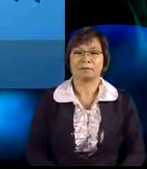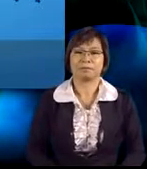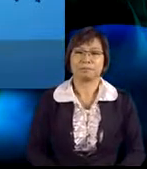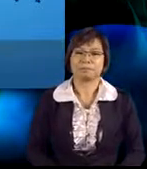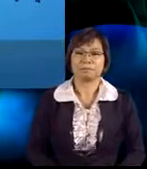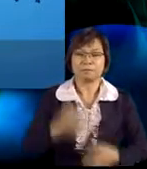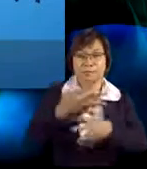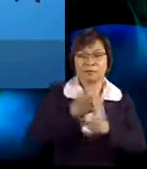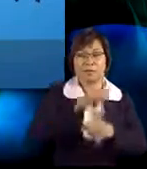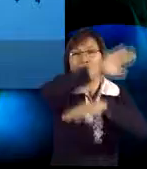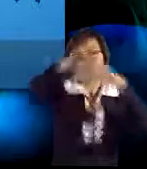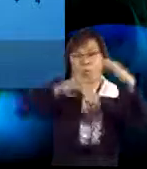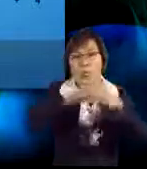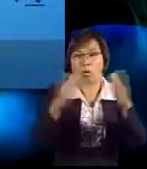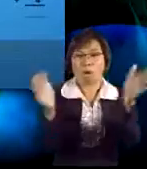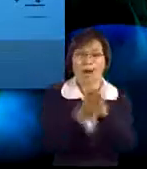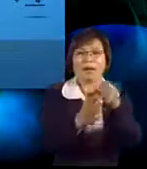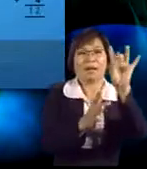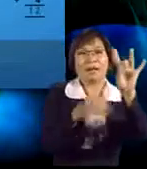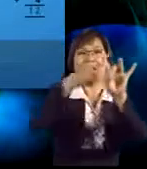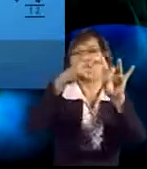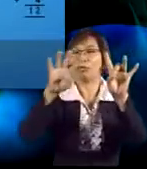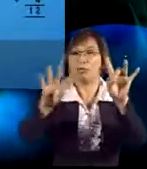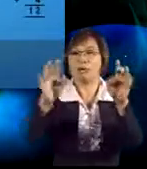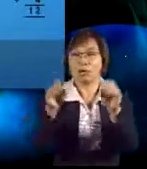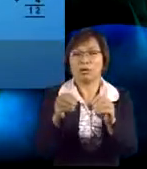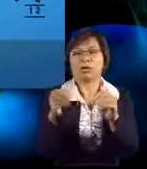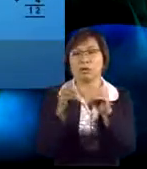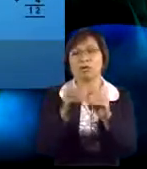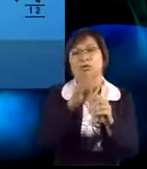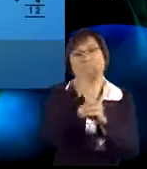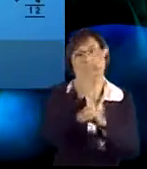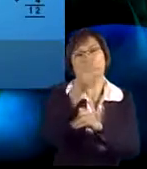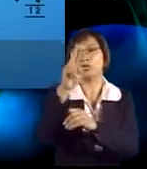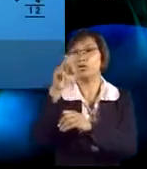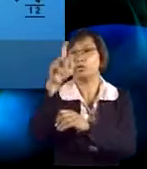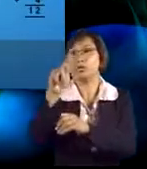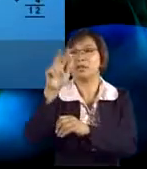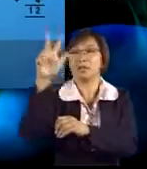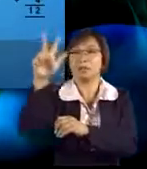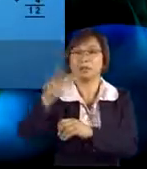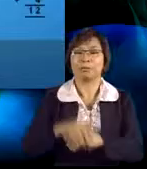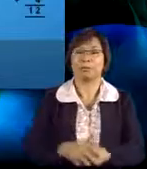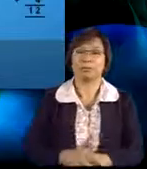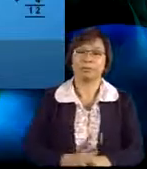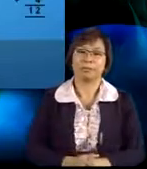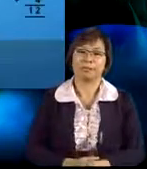To get the whole, add 8 to 4, which is equal to 12 unit cubes.